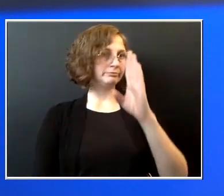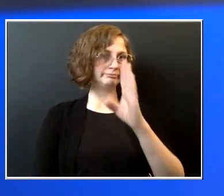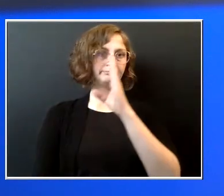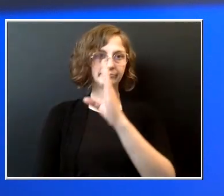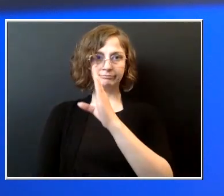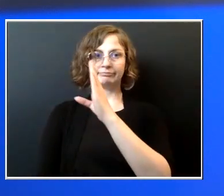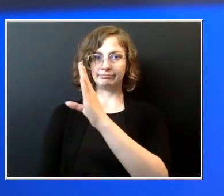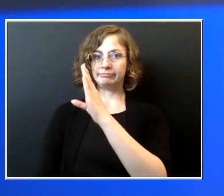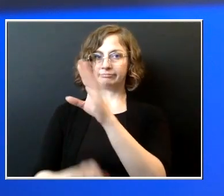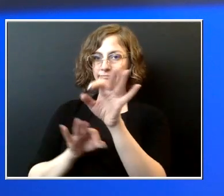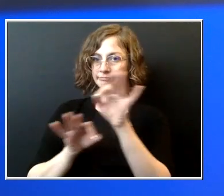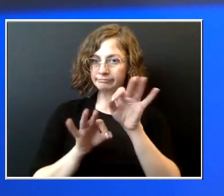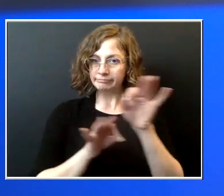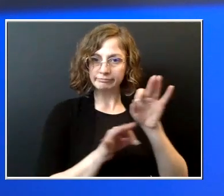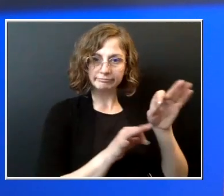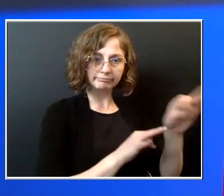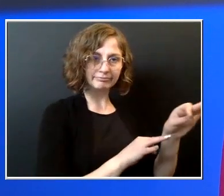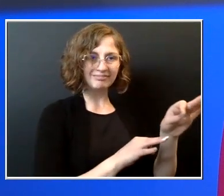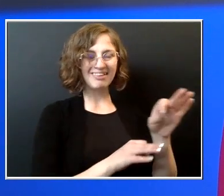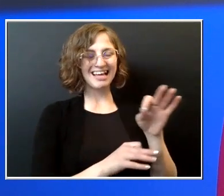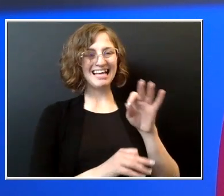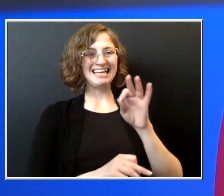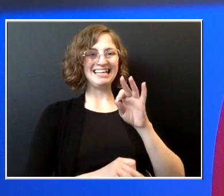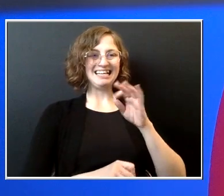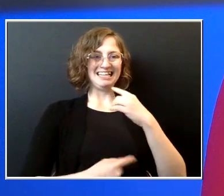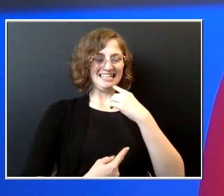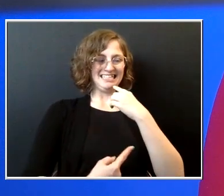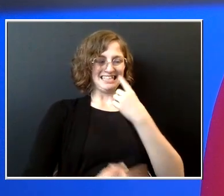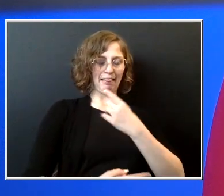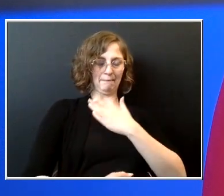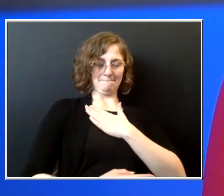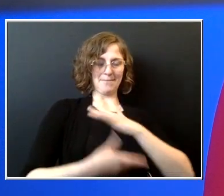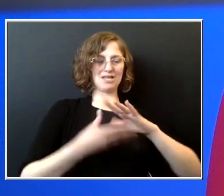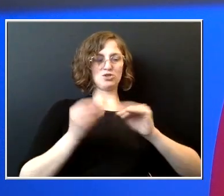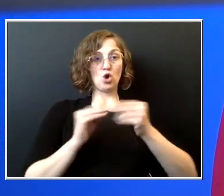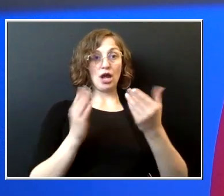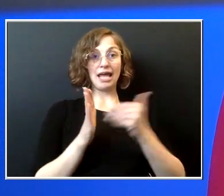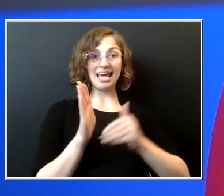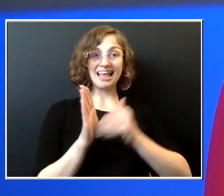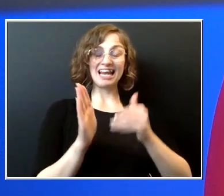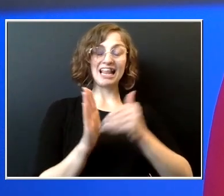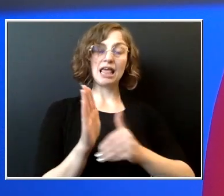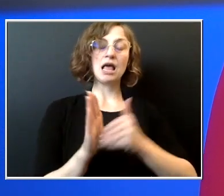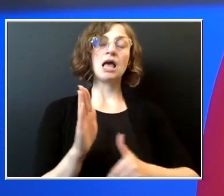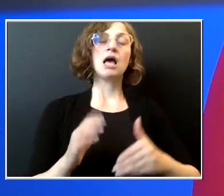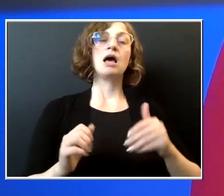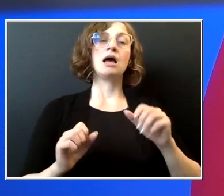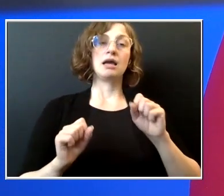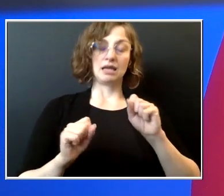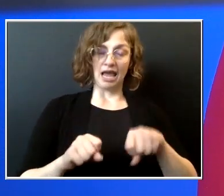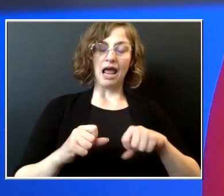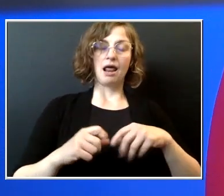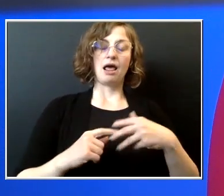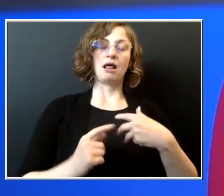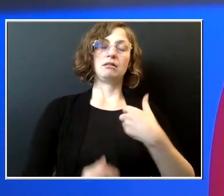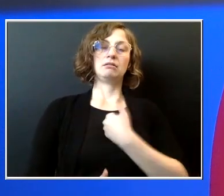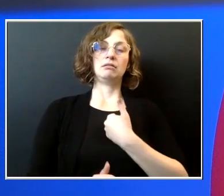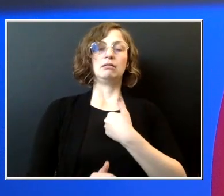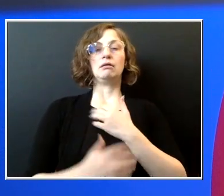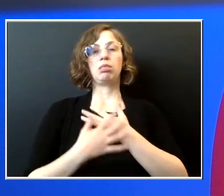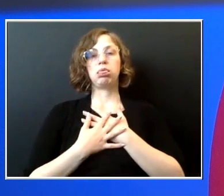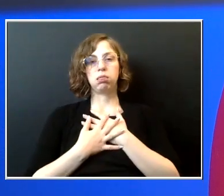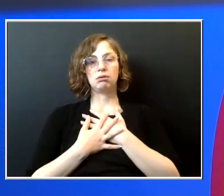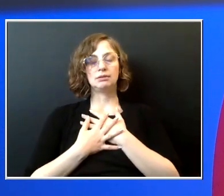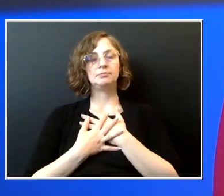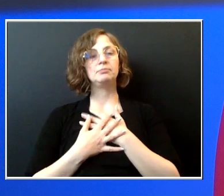Telling that story again and again and again has a toll. And so I recorded it so those in my community